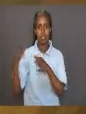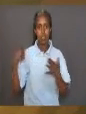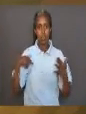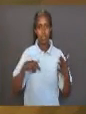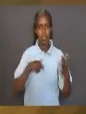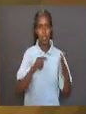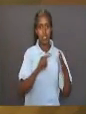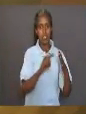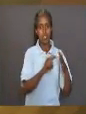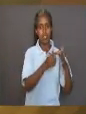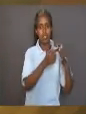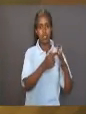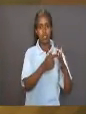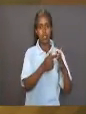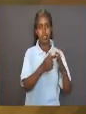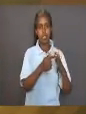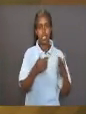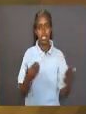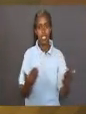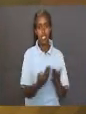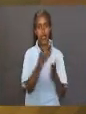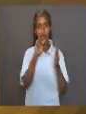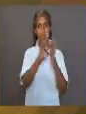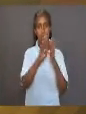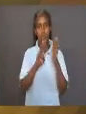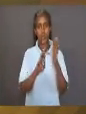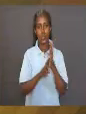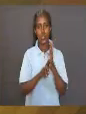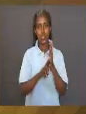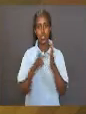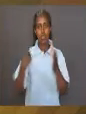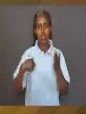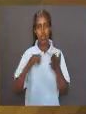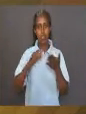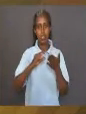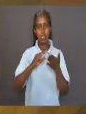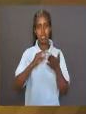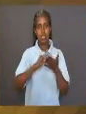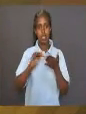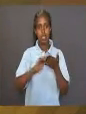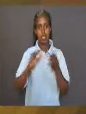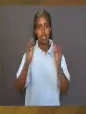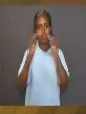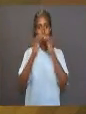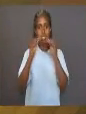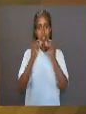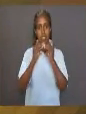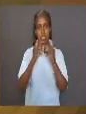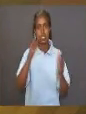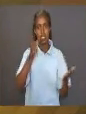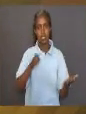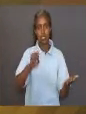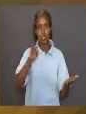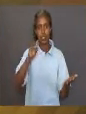We are going to start a new unit in our study of mathematics,